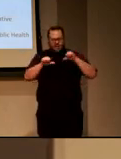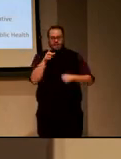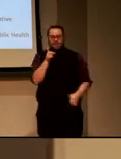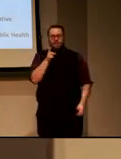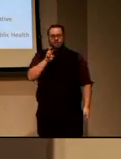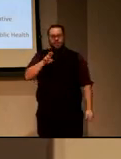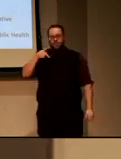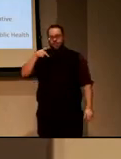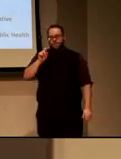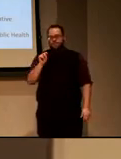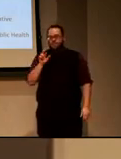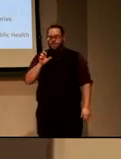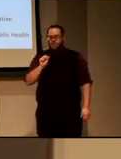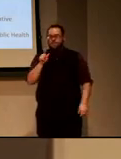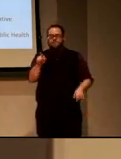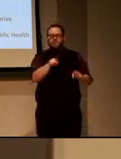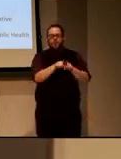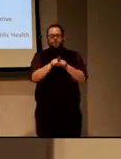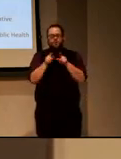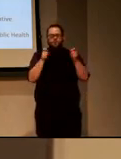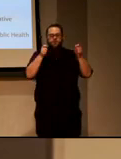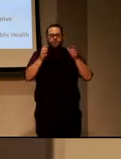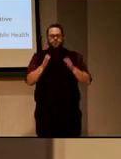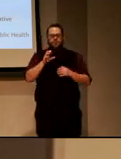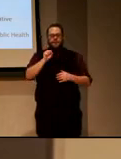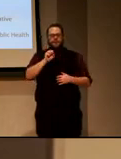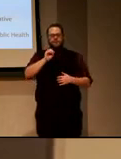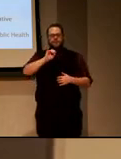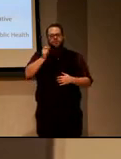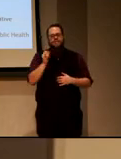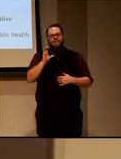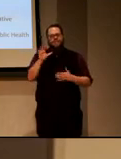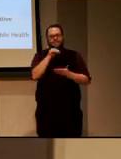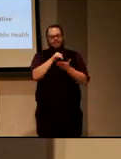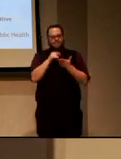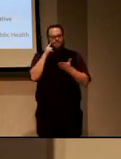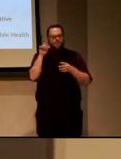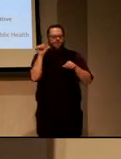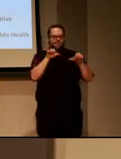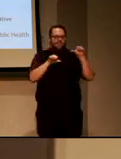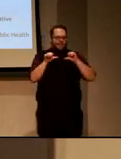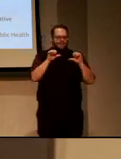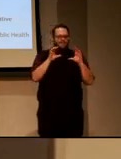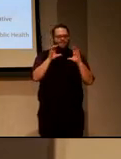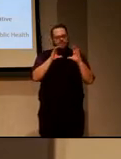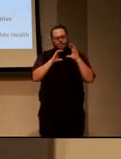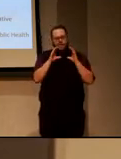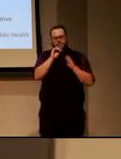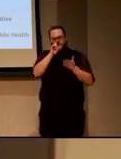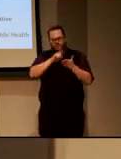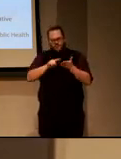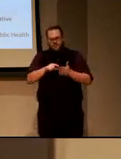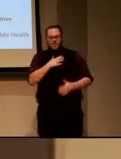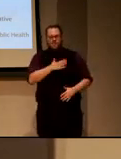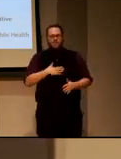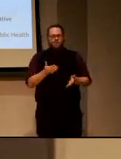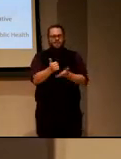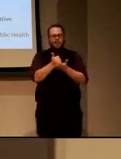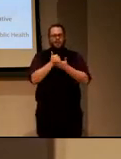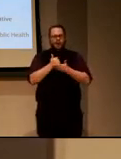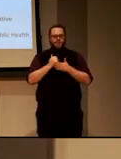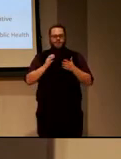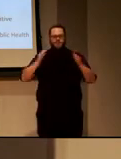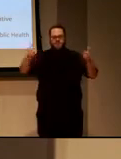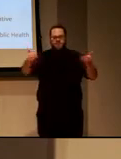is also the director of SOJC's Center for Science, Communication, and Research. Please help me welcome Dr.